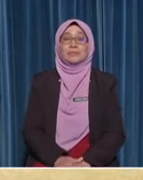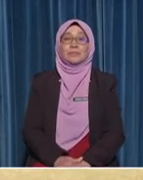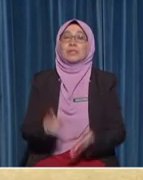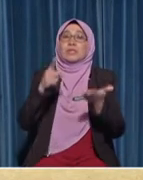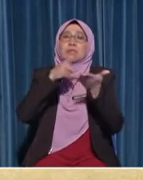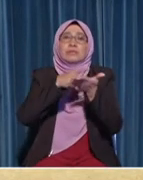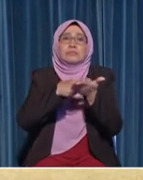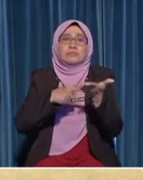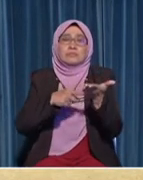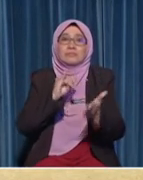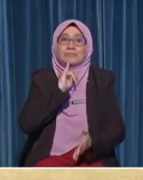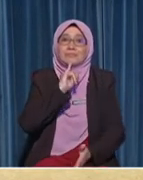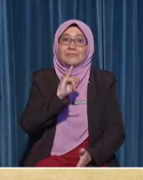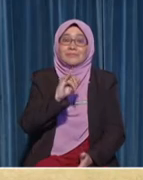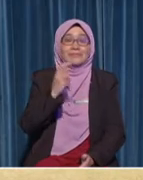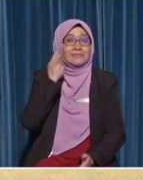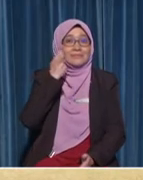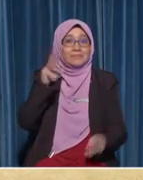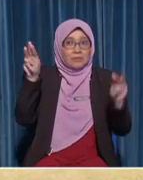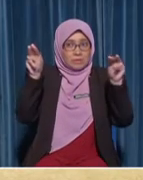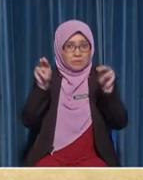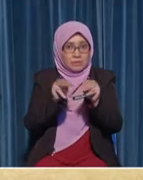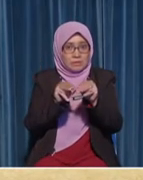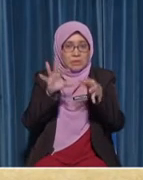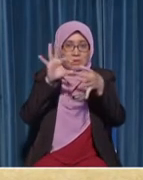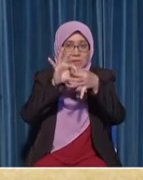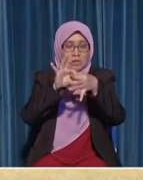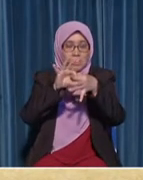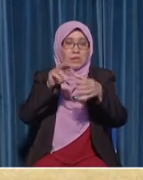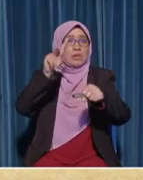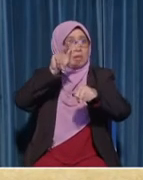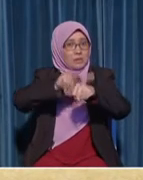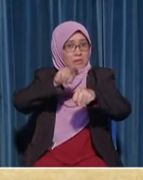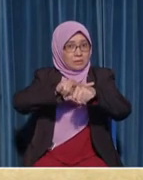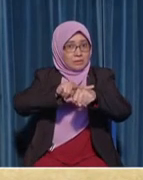What is the mass of the pumpkin?